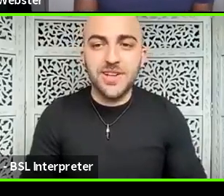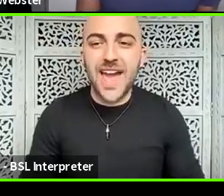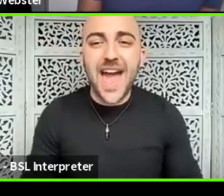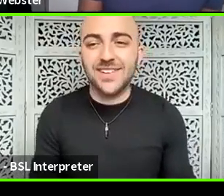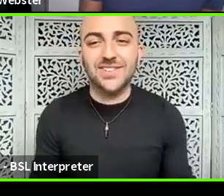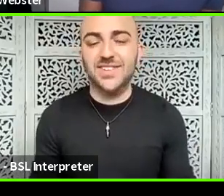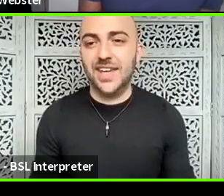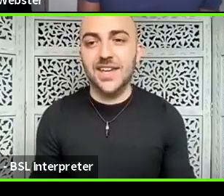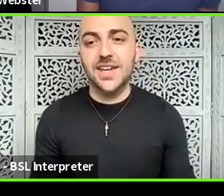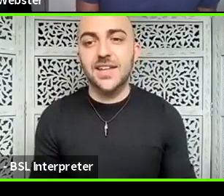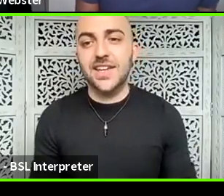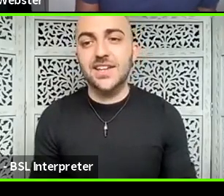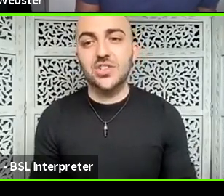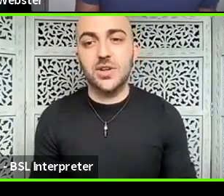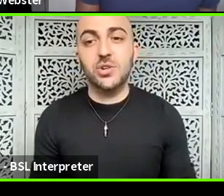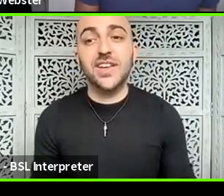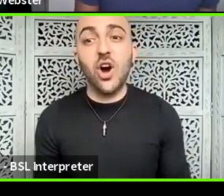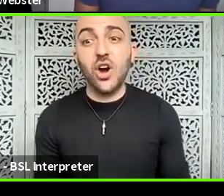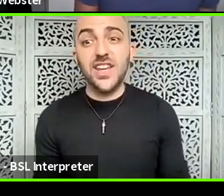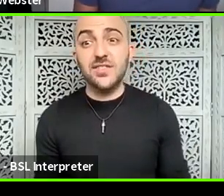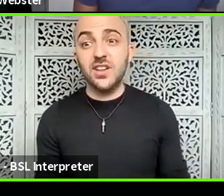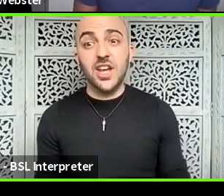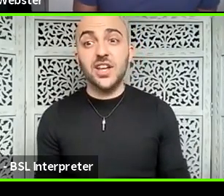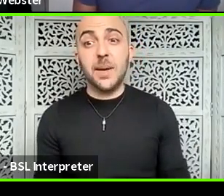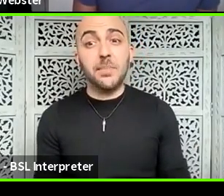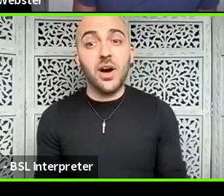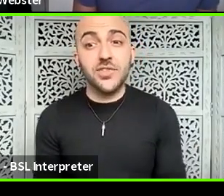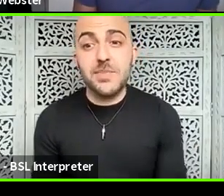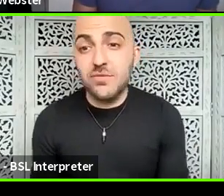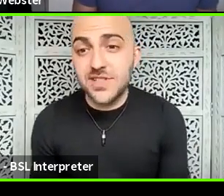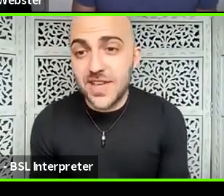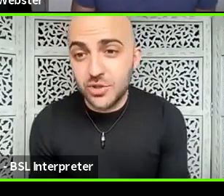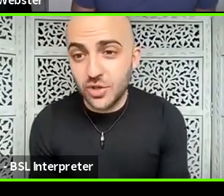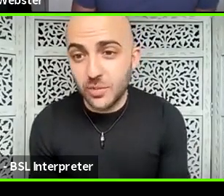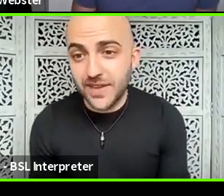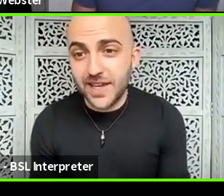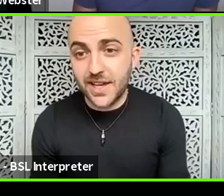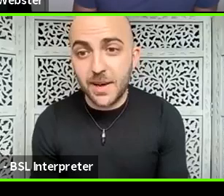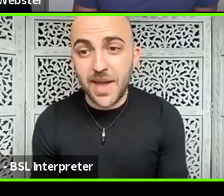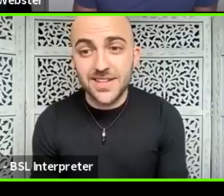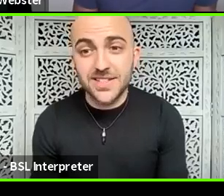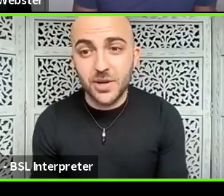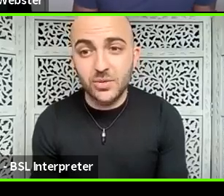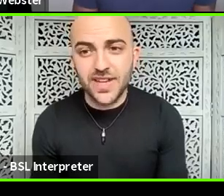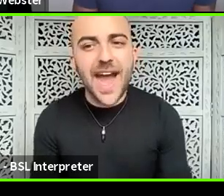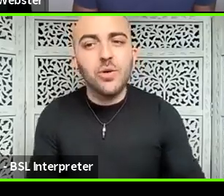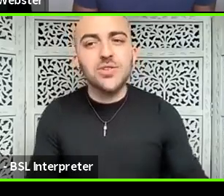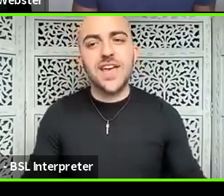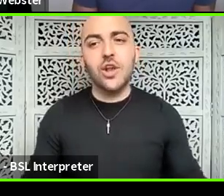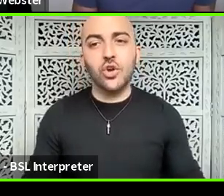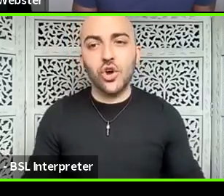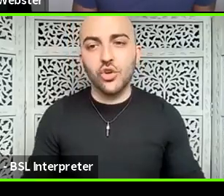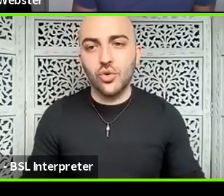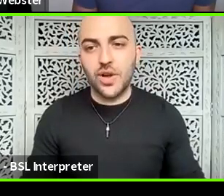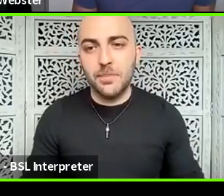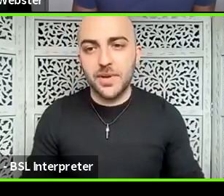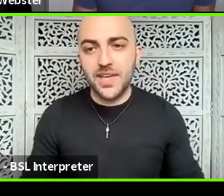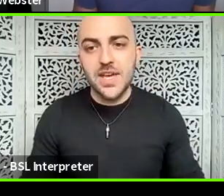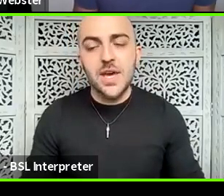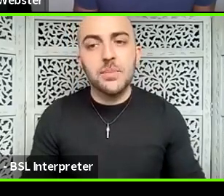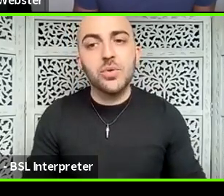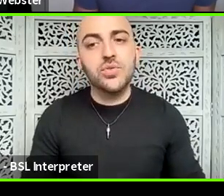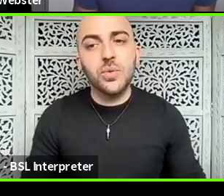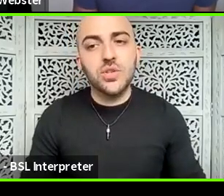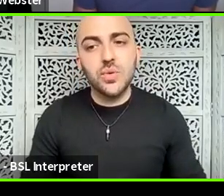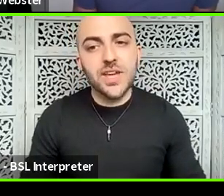screen from even accessing the industry because they can't even get past main reception when they enter the building. How does that look on your